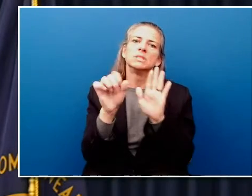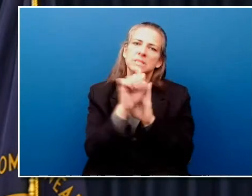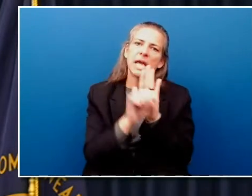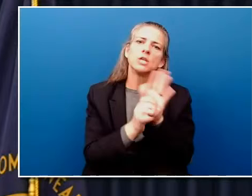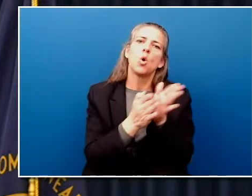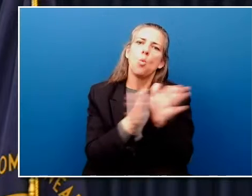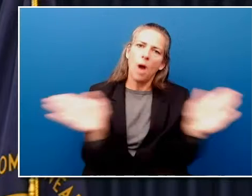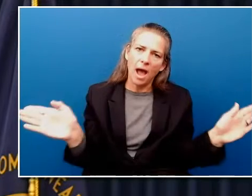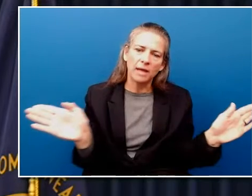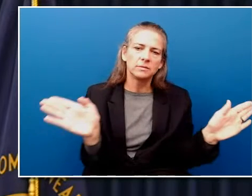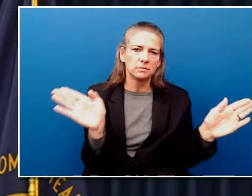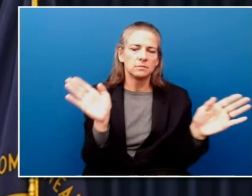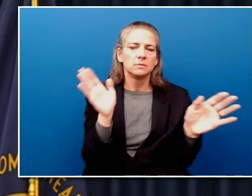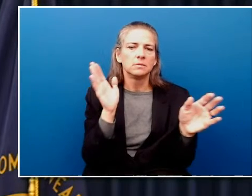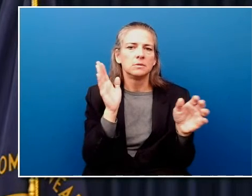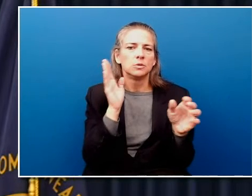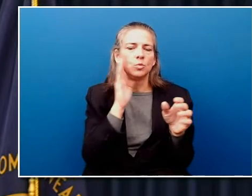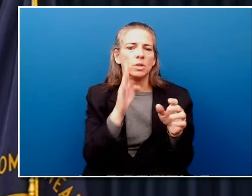there.